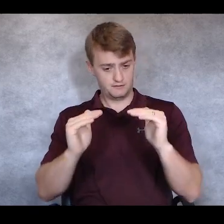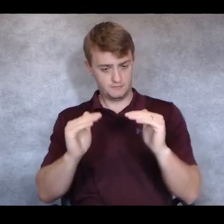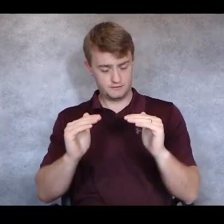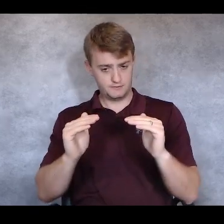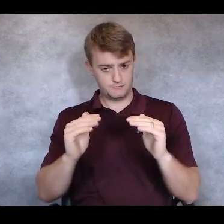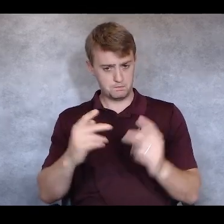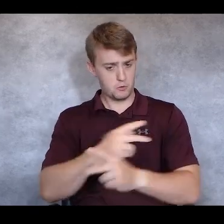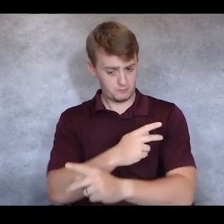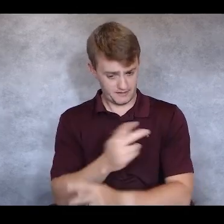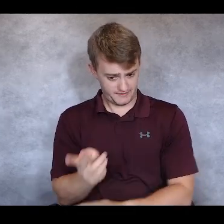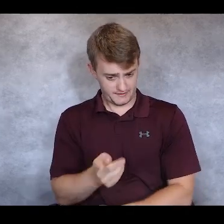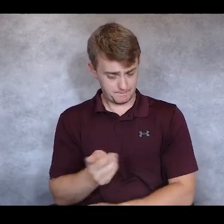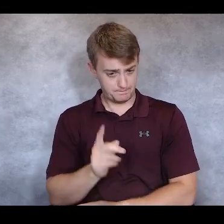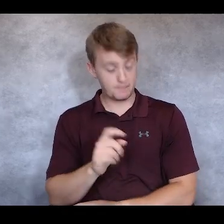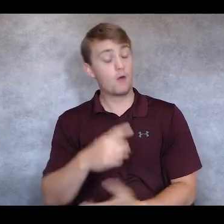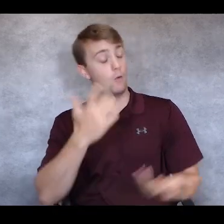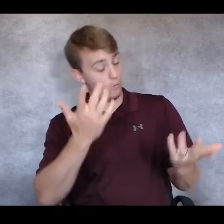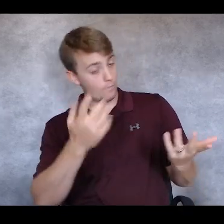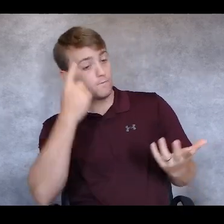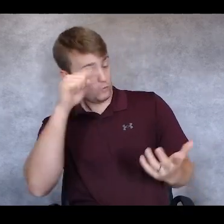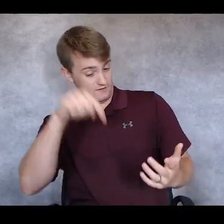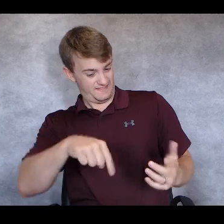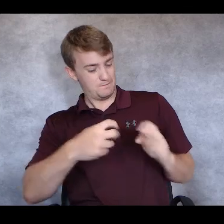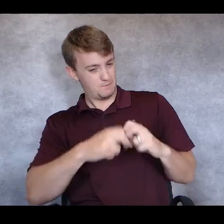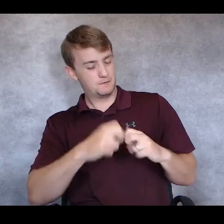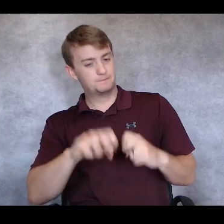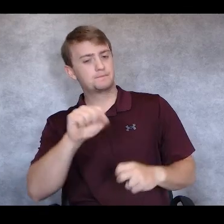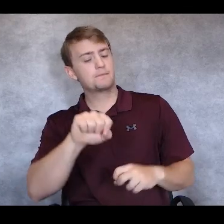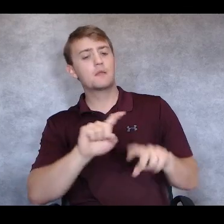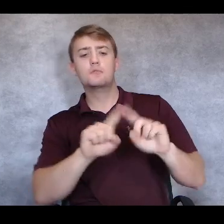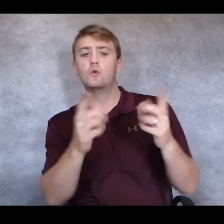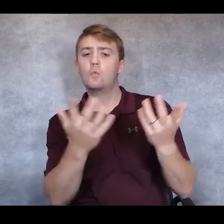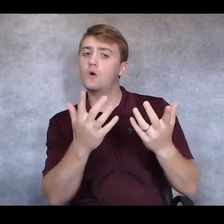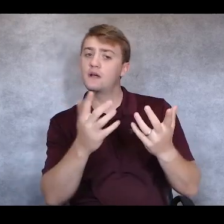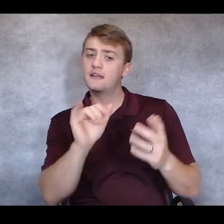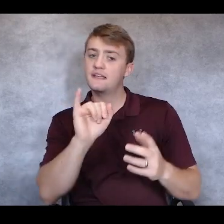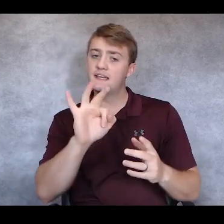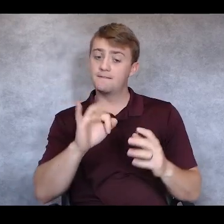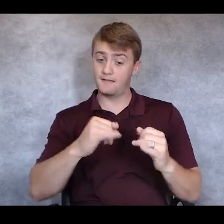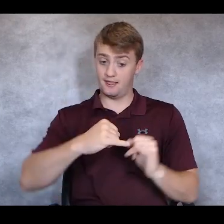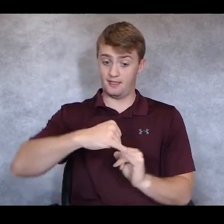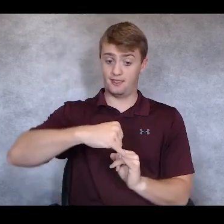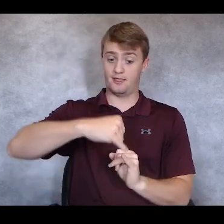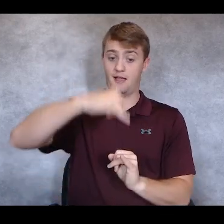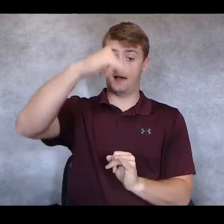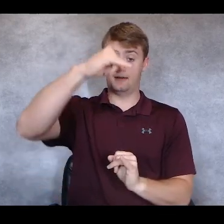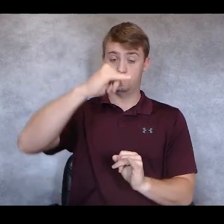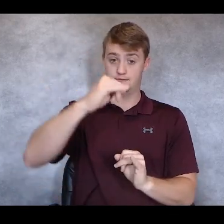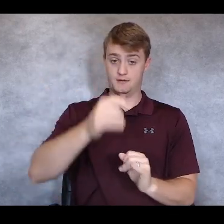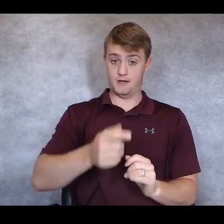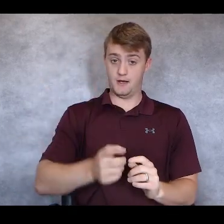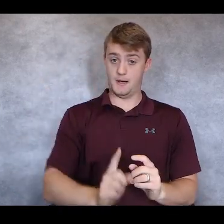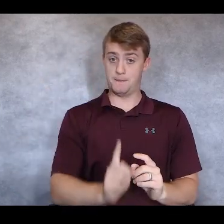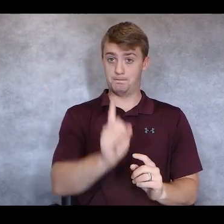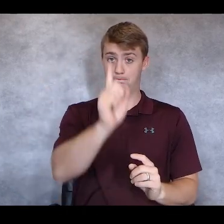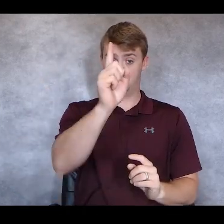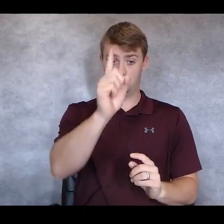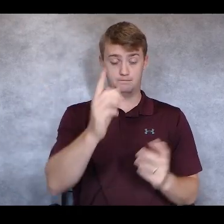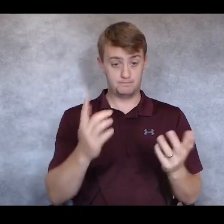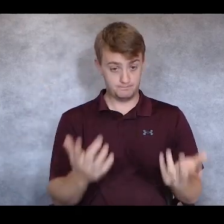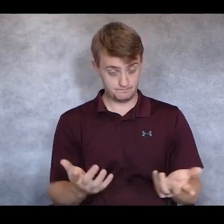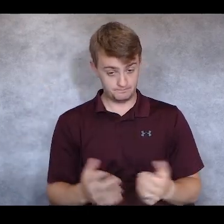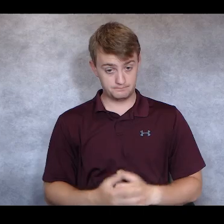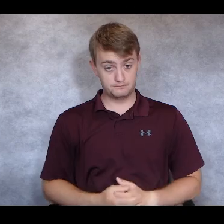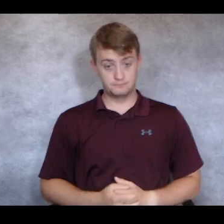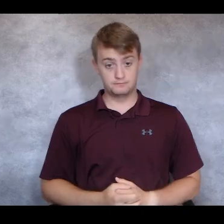equations and multiply them? Well, for this problem, yes. But what about when the lines are horizontal and vertical?